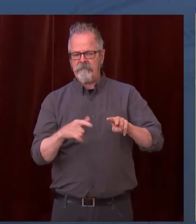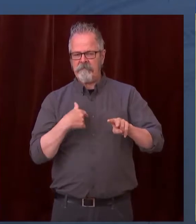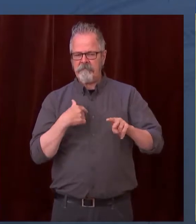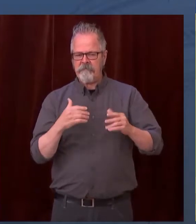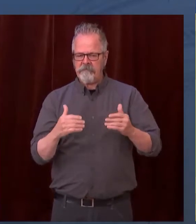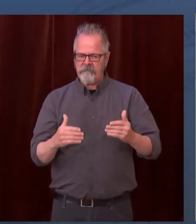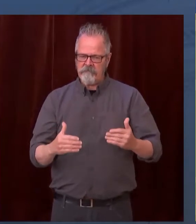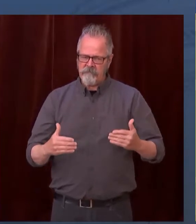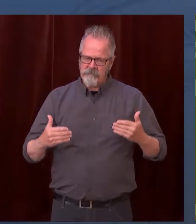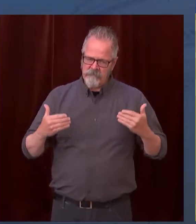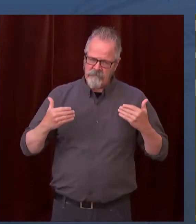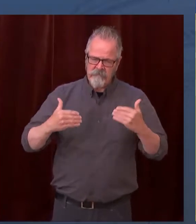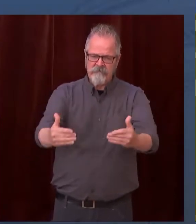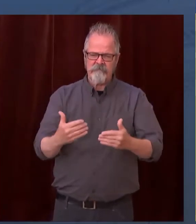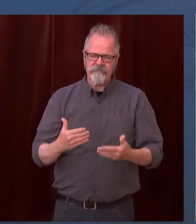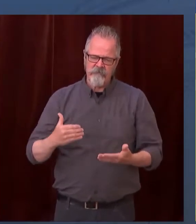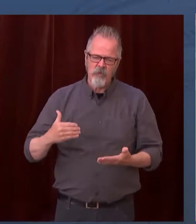today.